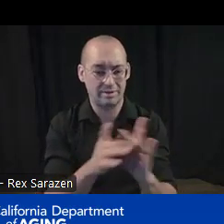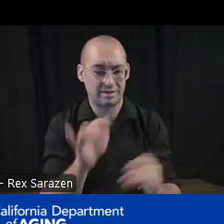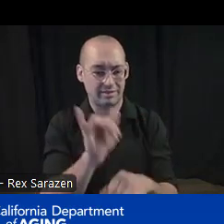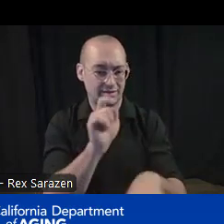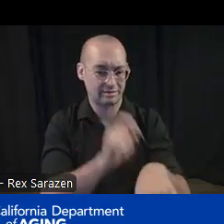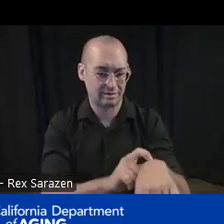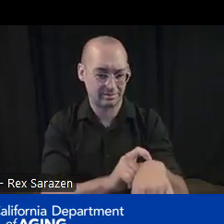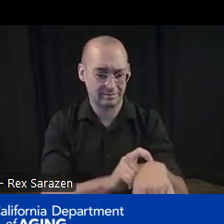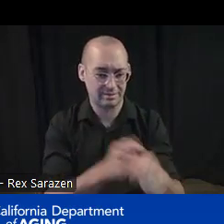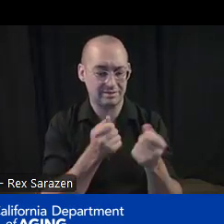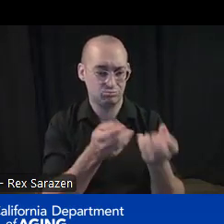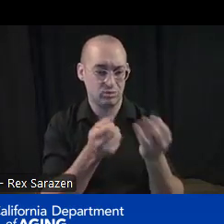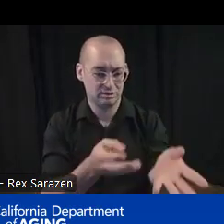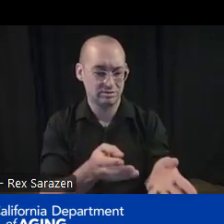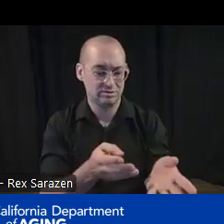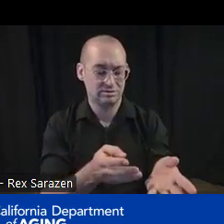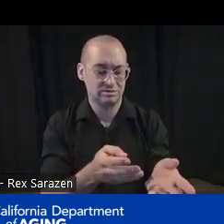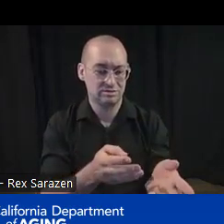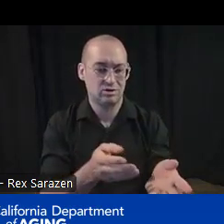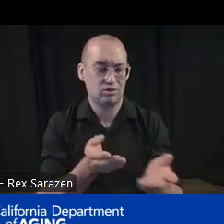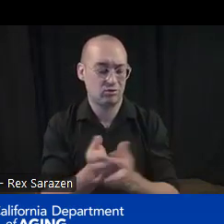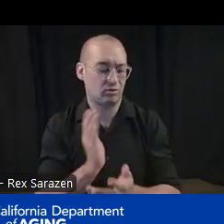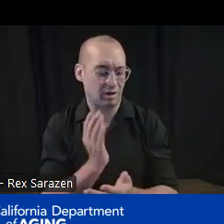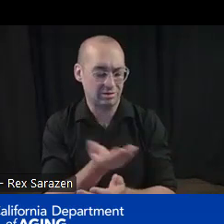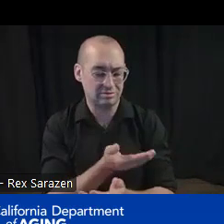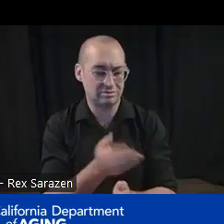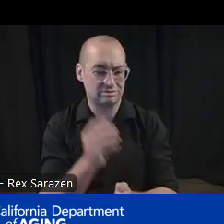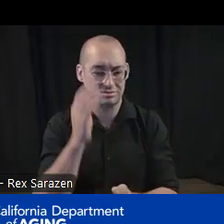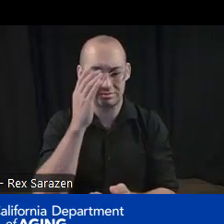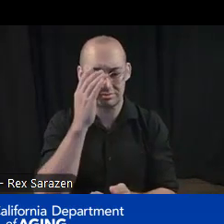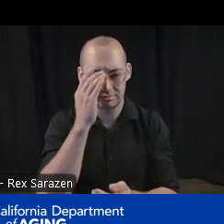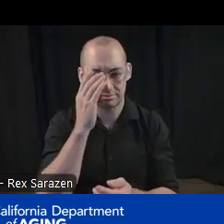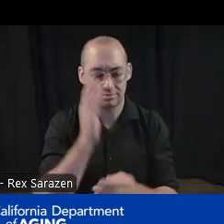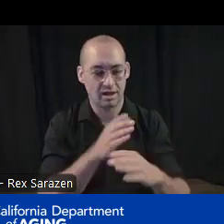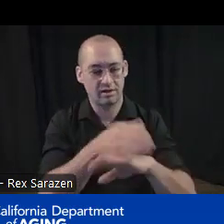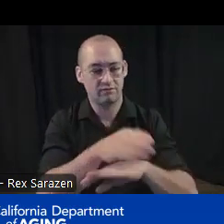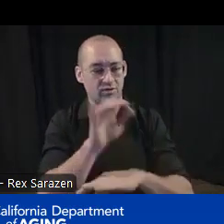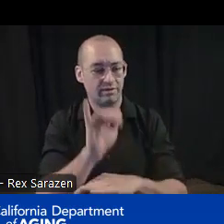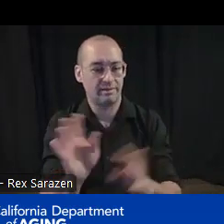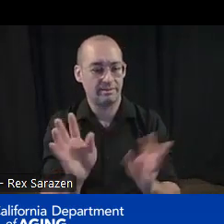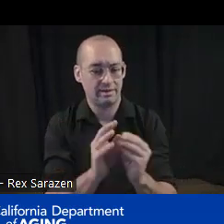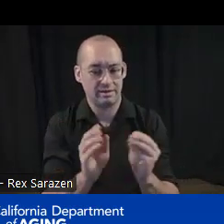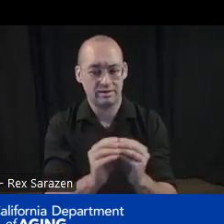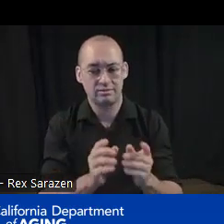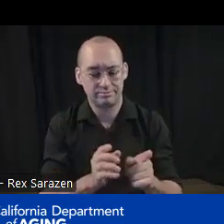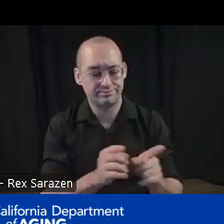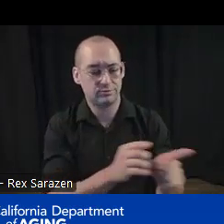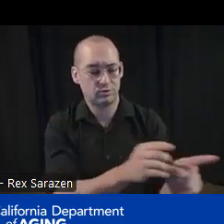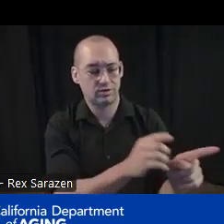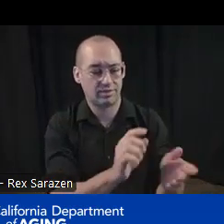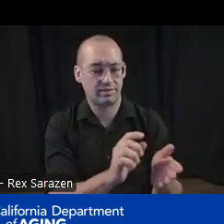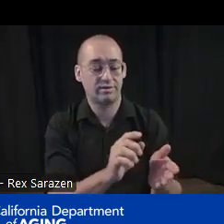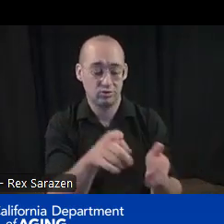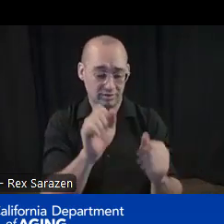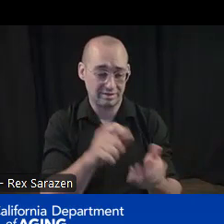We will unmute your line. And of course, at any time after this meeting, during this meeting, please send your written comments.